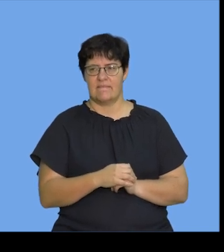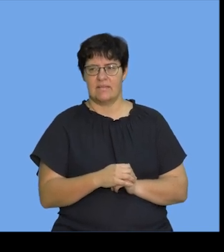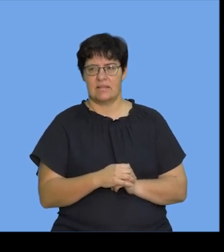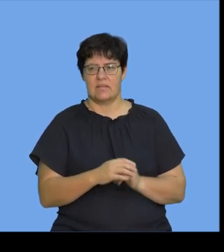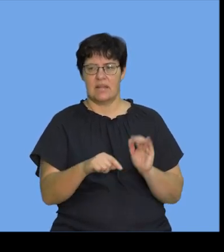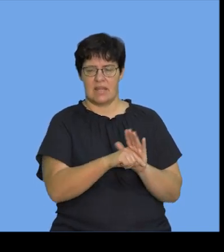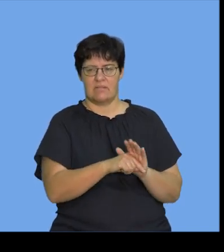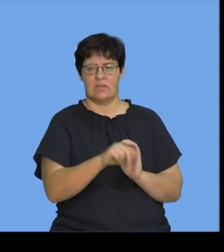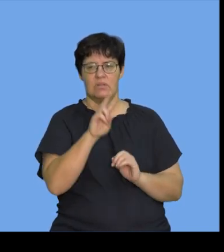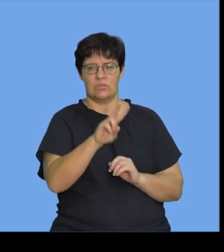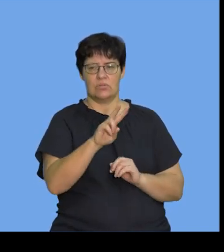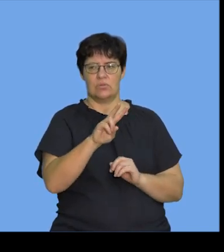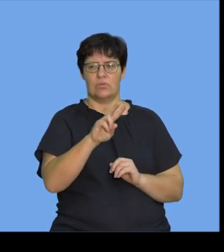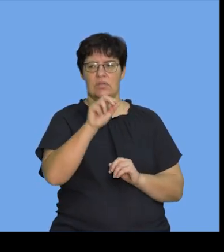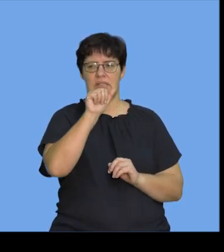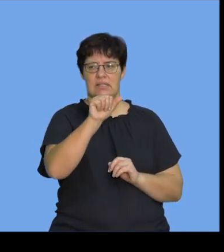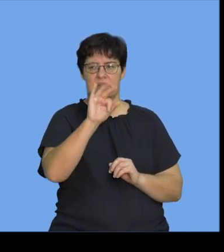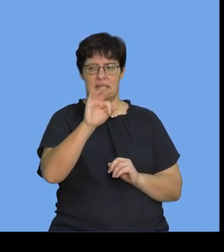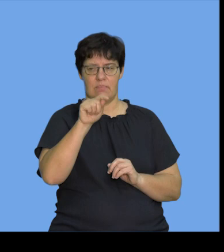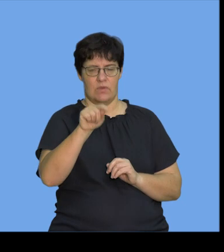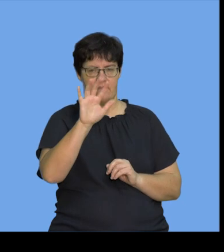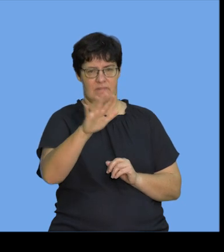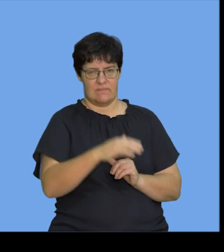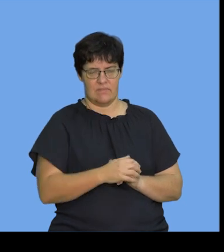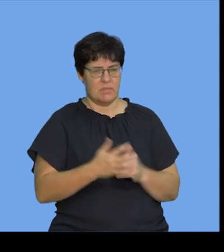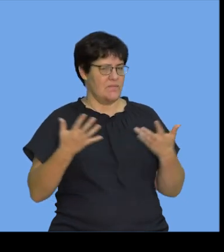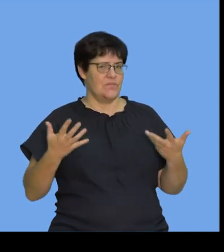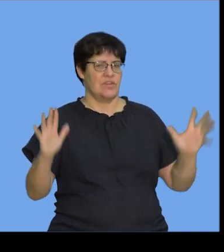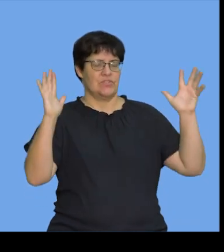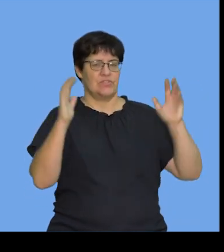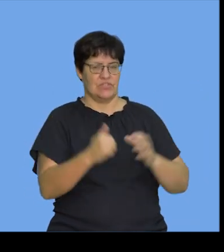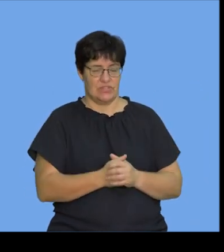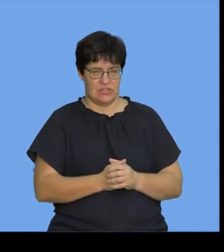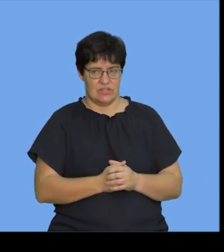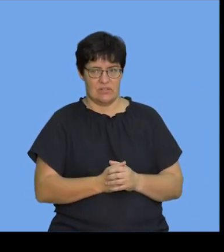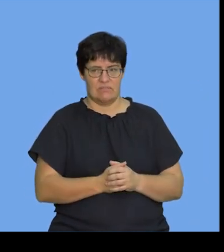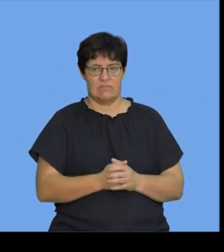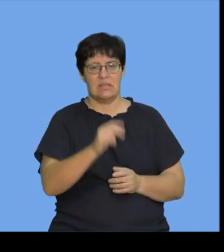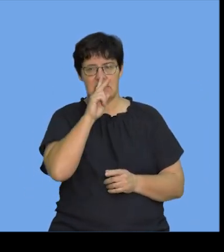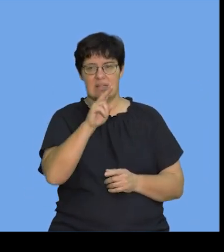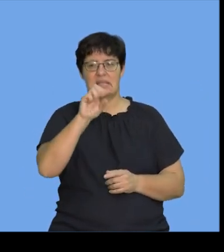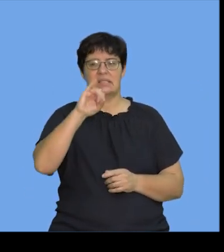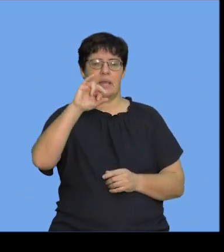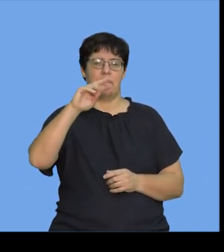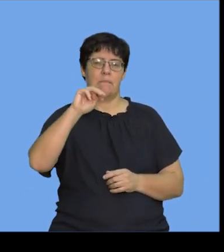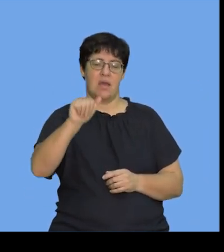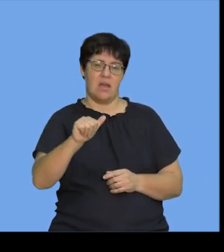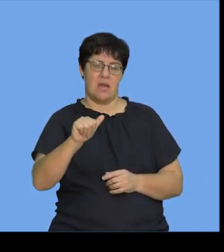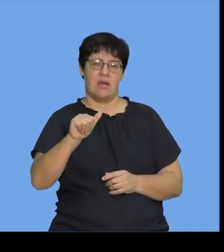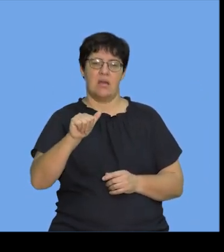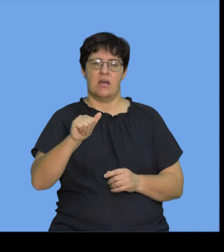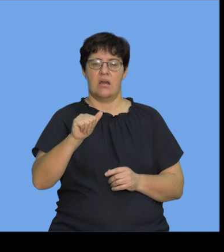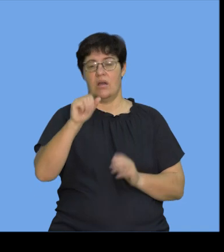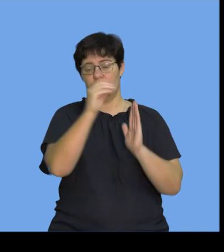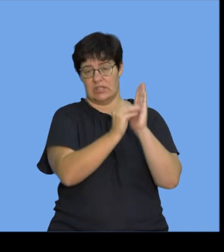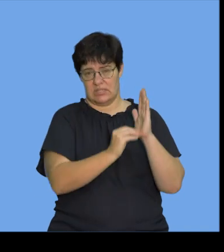Negative 263.5. And then you'll be done, right? Let's look at some sigma notation quickly. Now I said